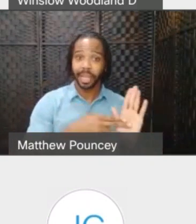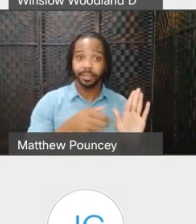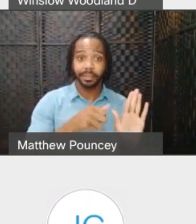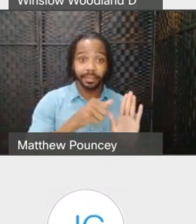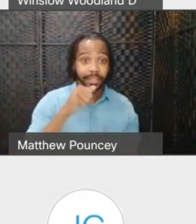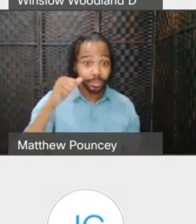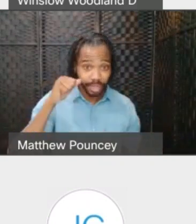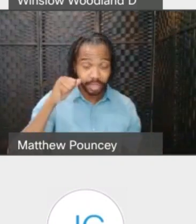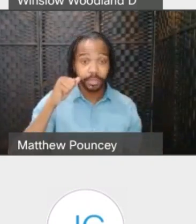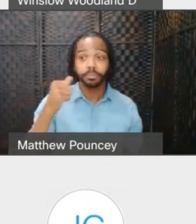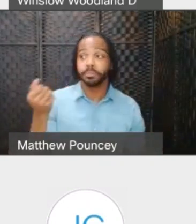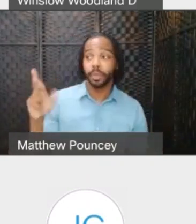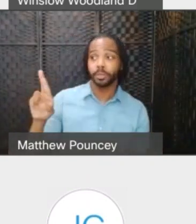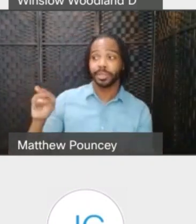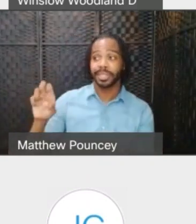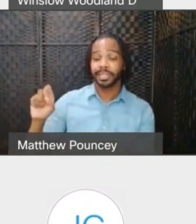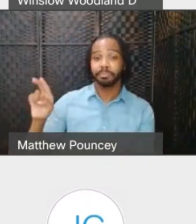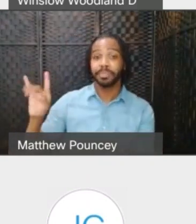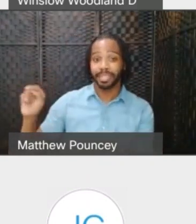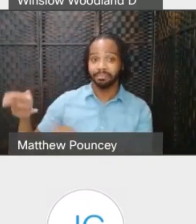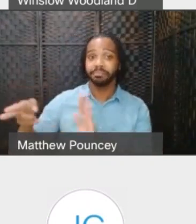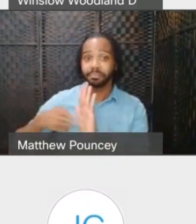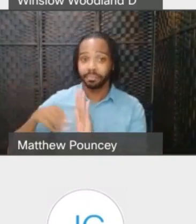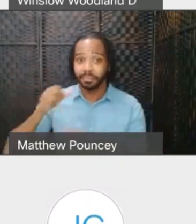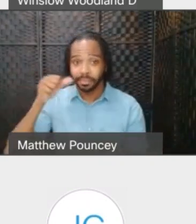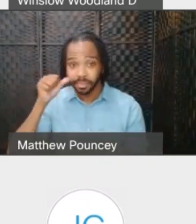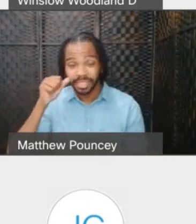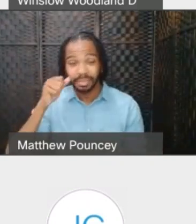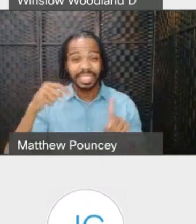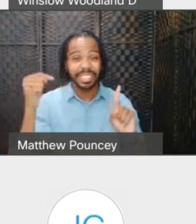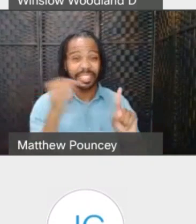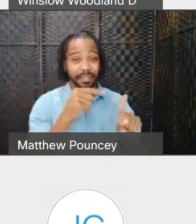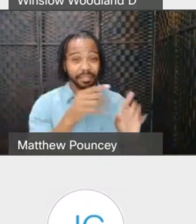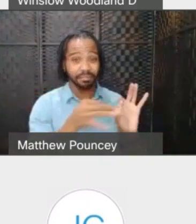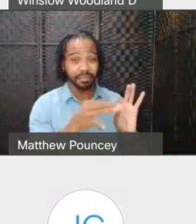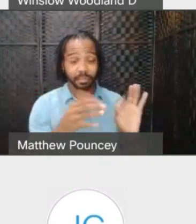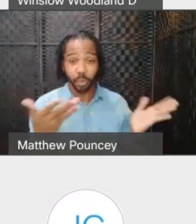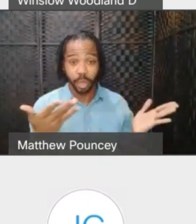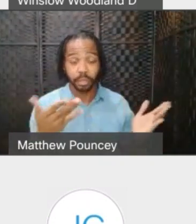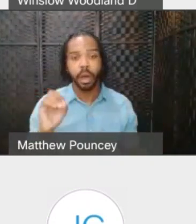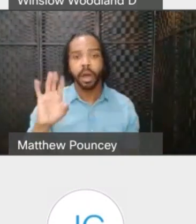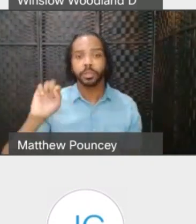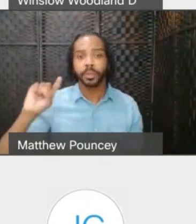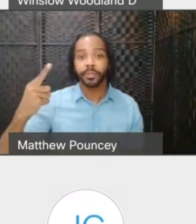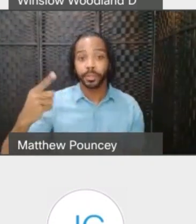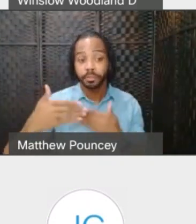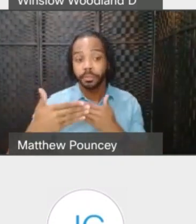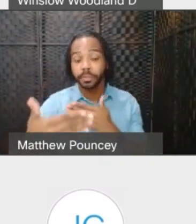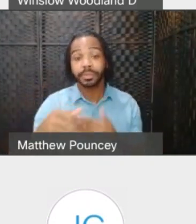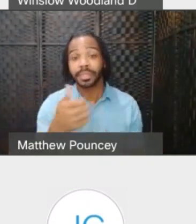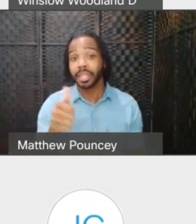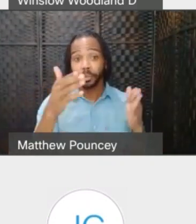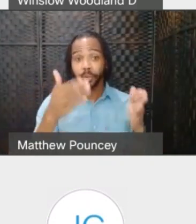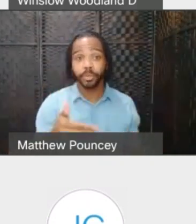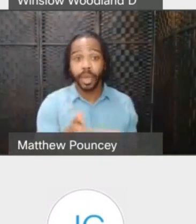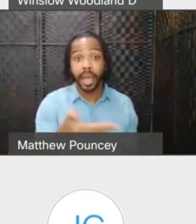by Dr. Nesbitt, it specifically states that as of October 1, anyone that's hired should be